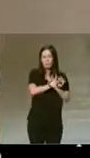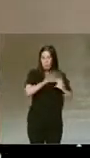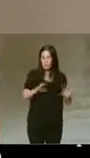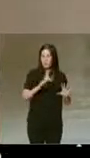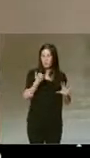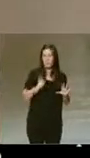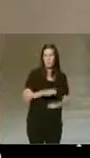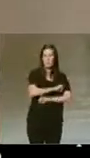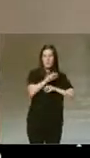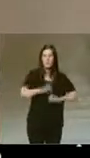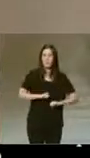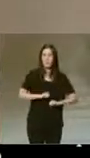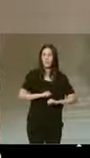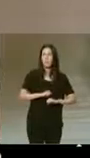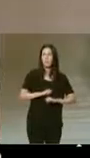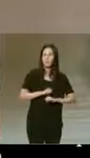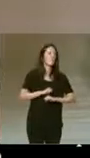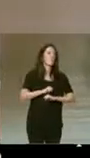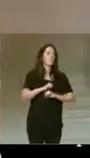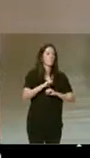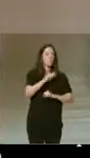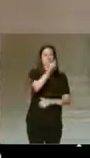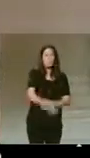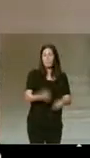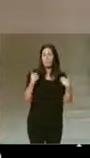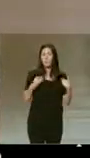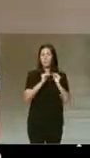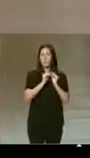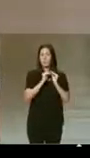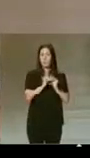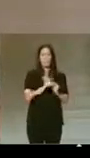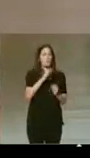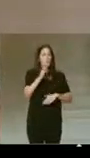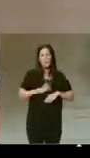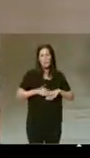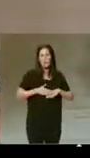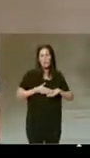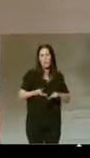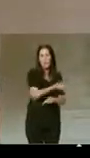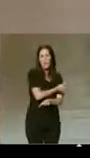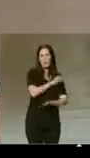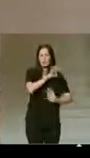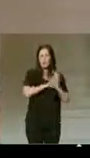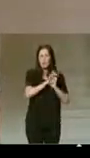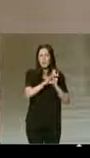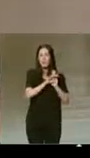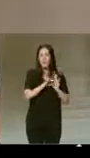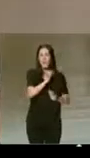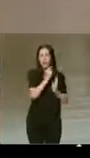predefined software, and the new developer doesn't know why the previous